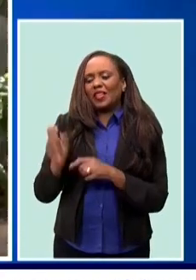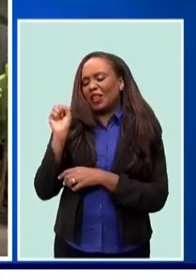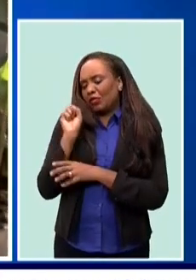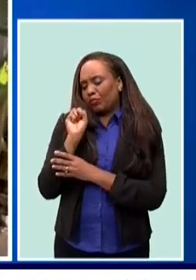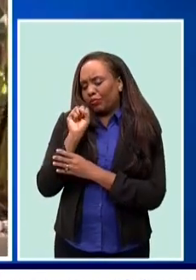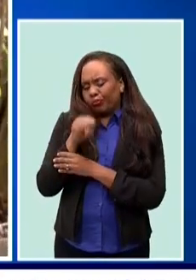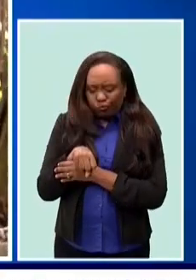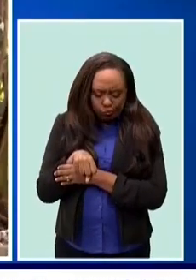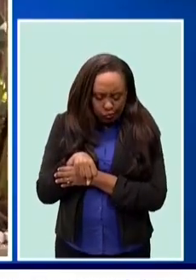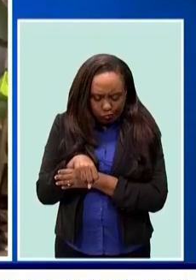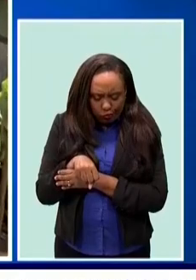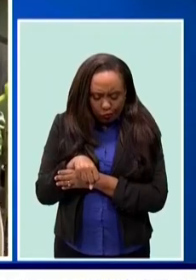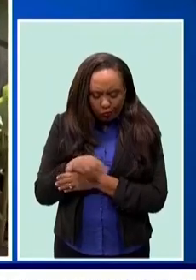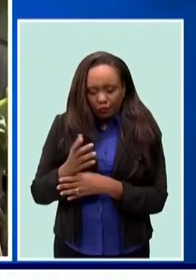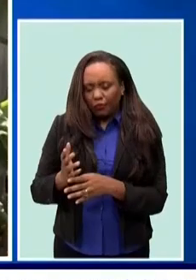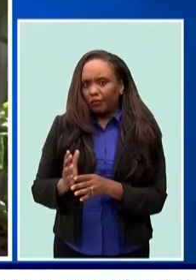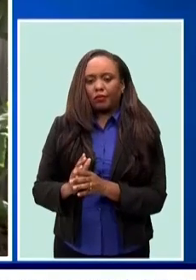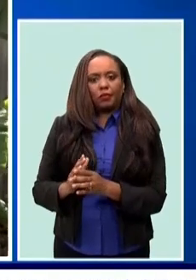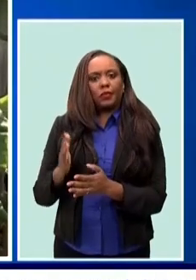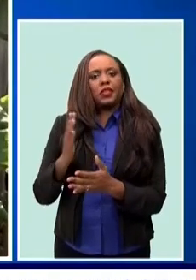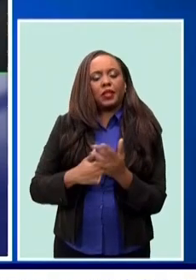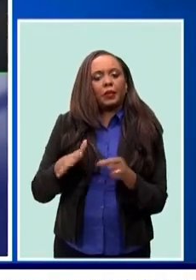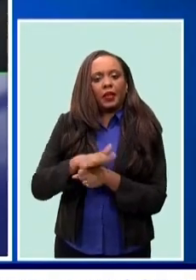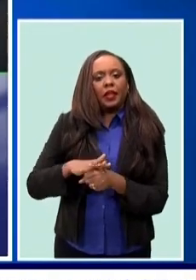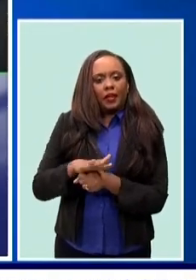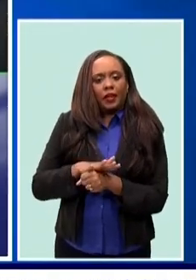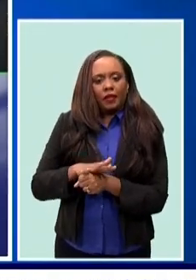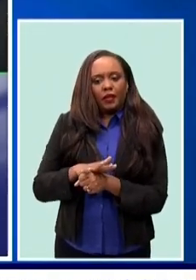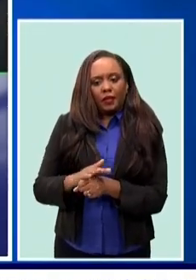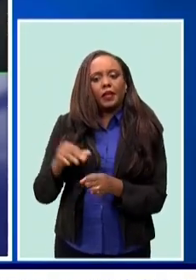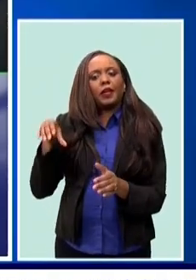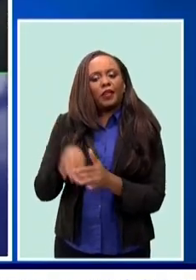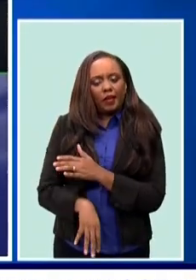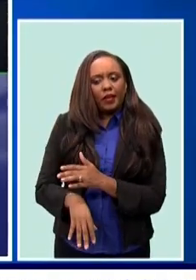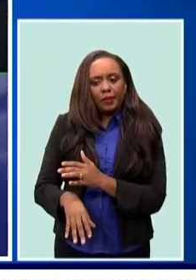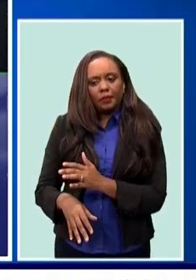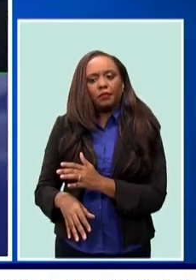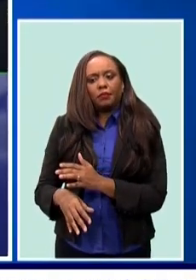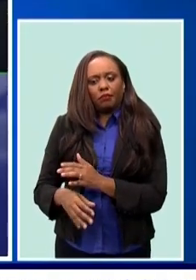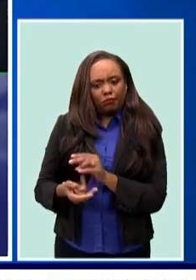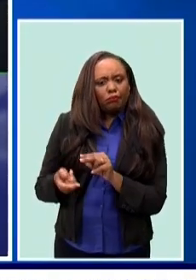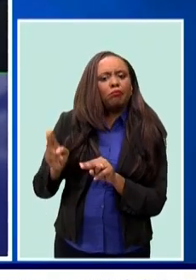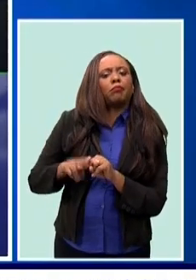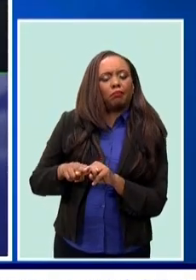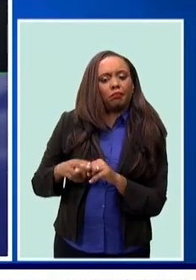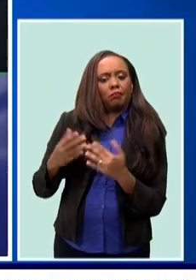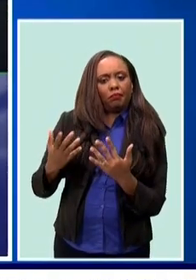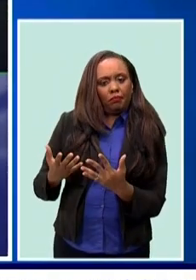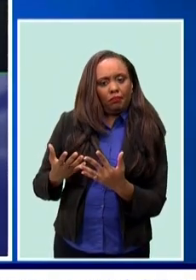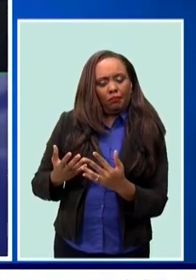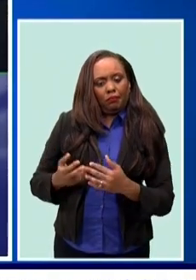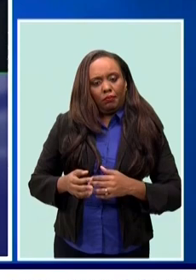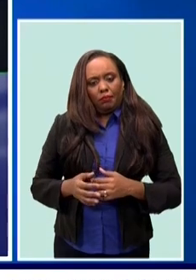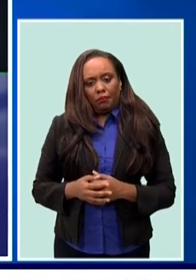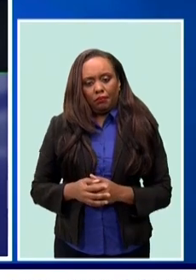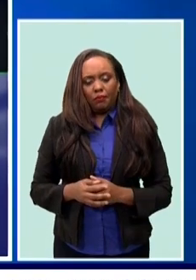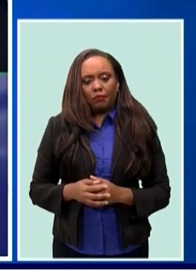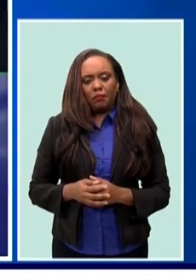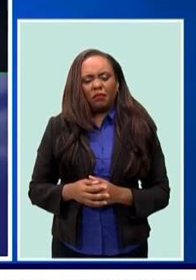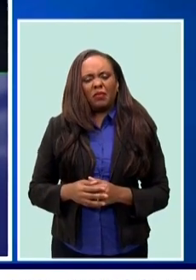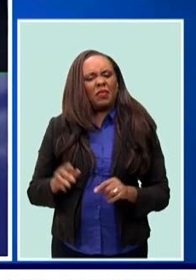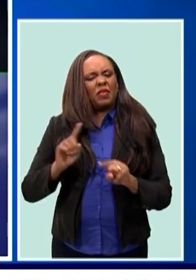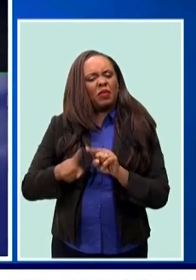hot spots in Barbados. And those hotspots are areas where there's an increased level of criminal